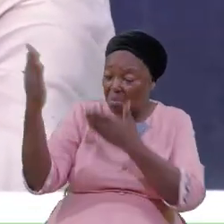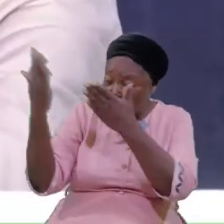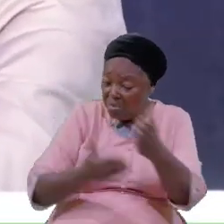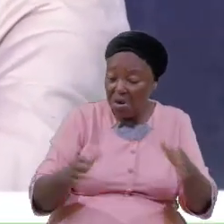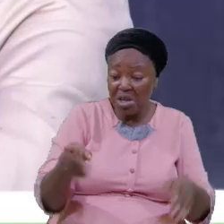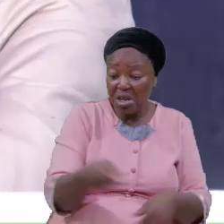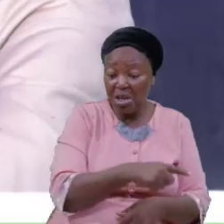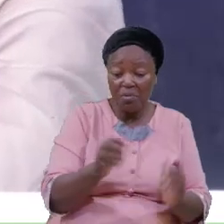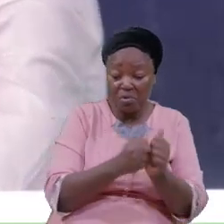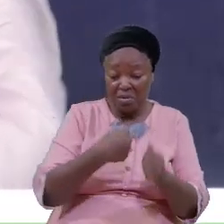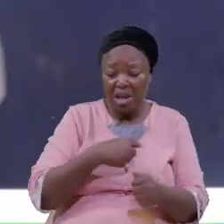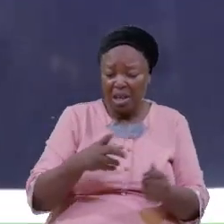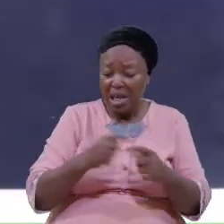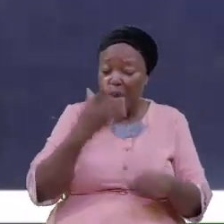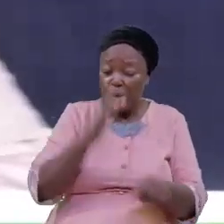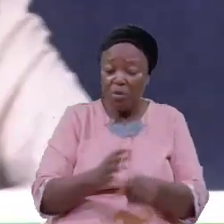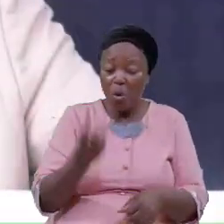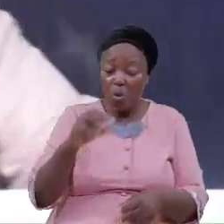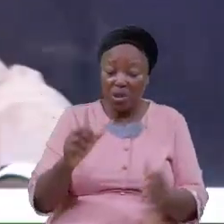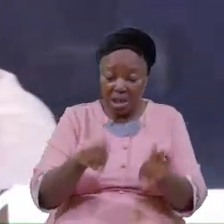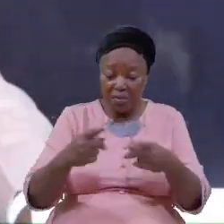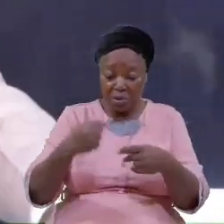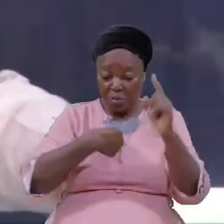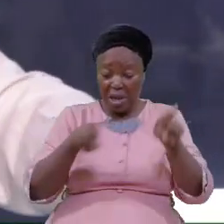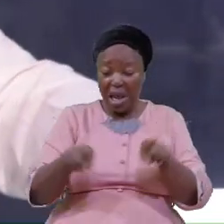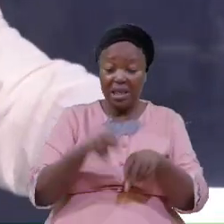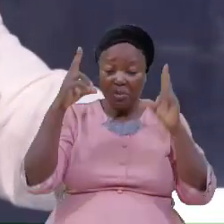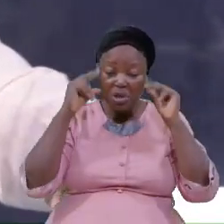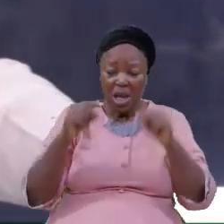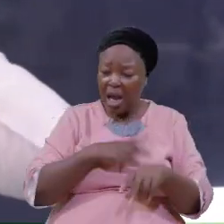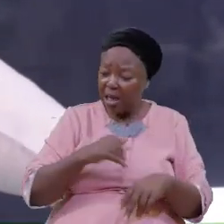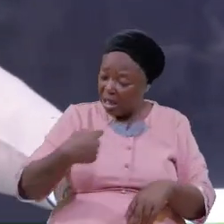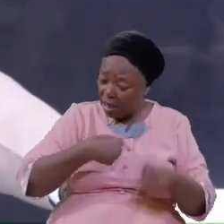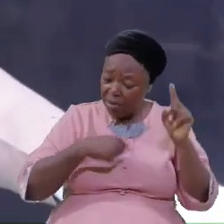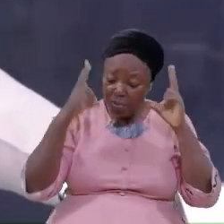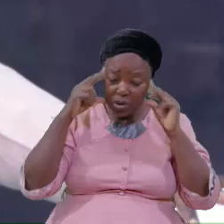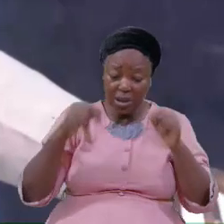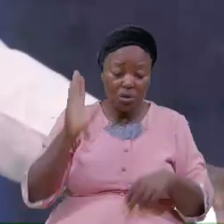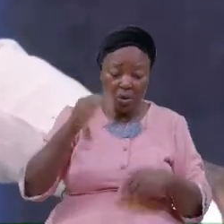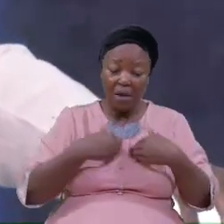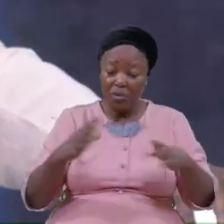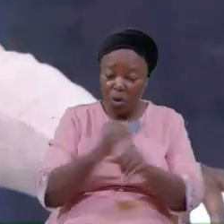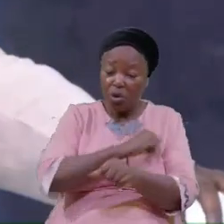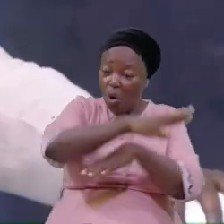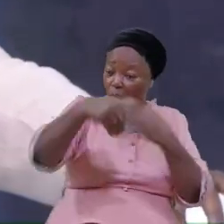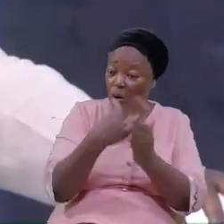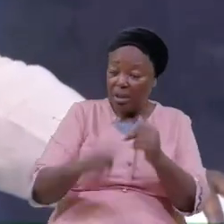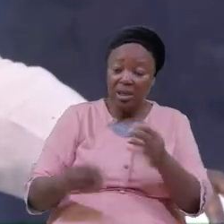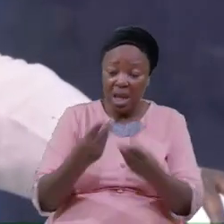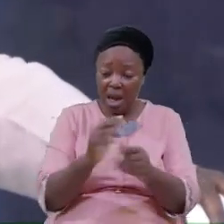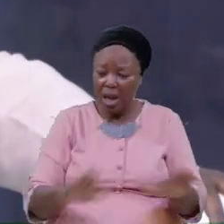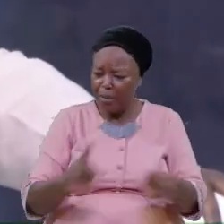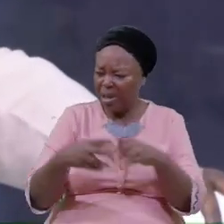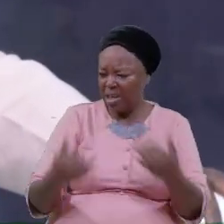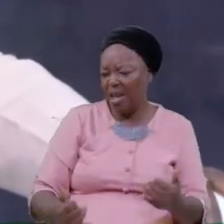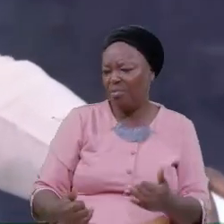me. And I was to possess that land. And this lot now, because of the